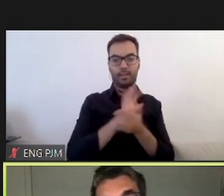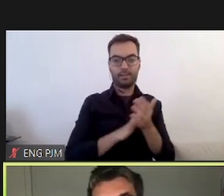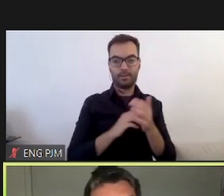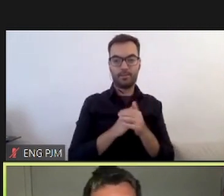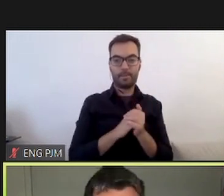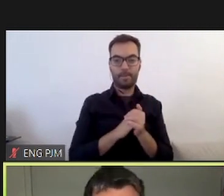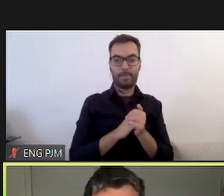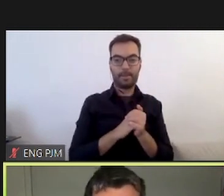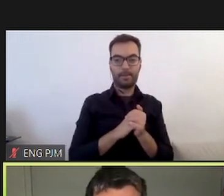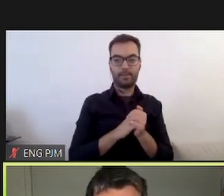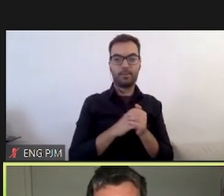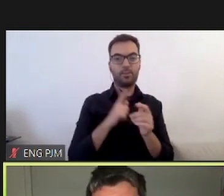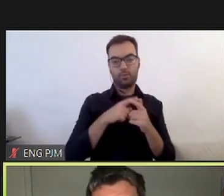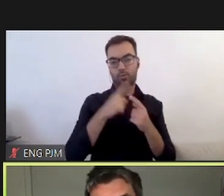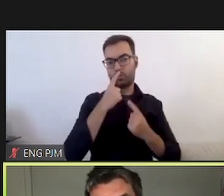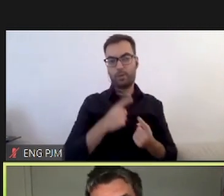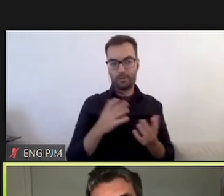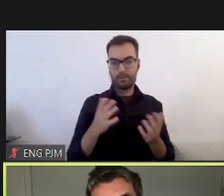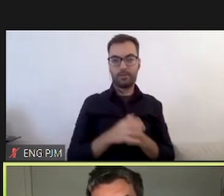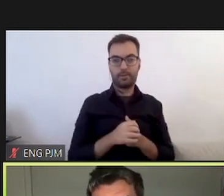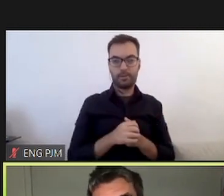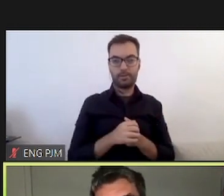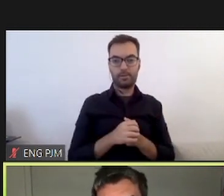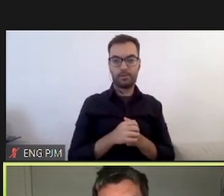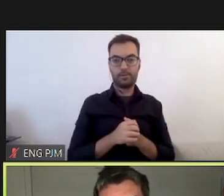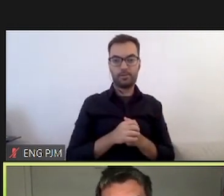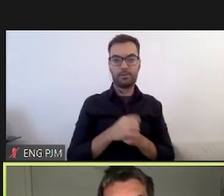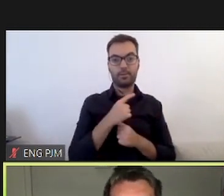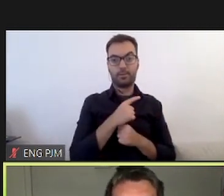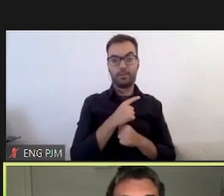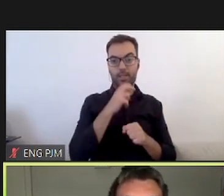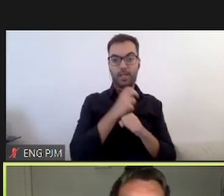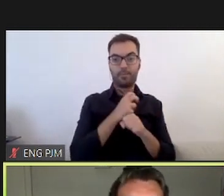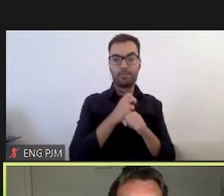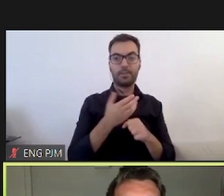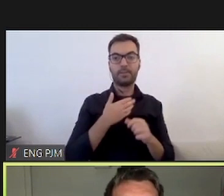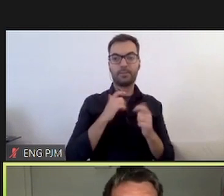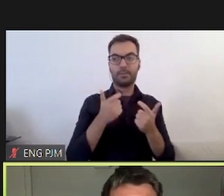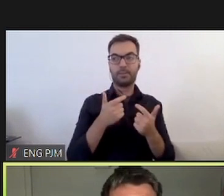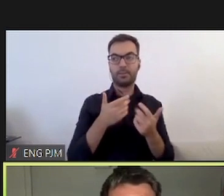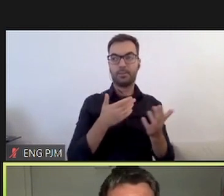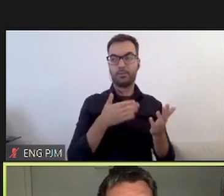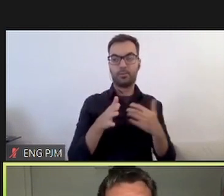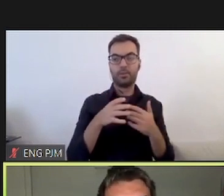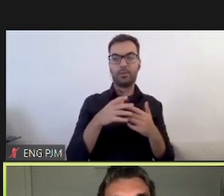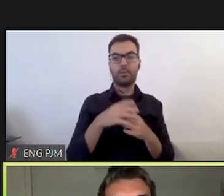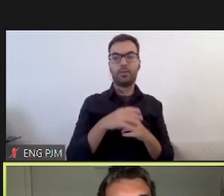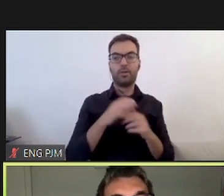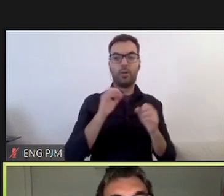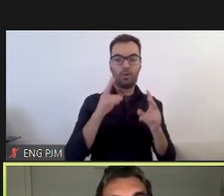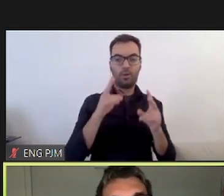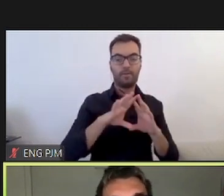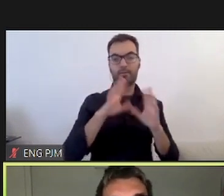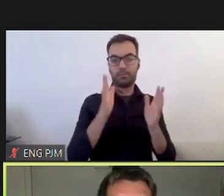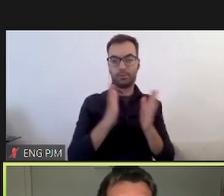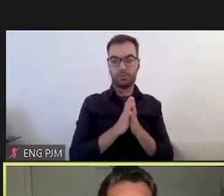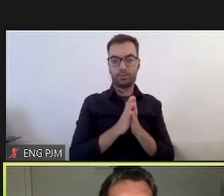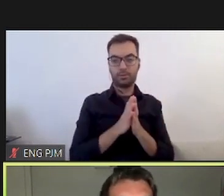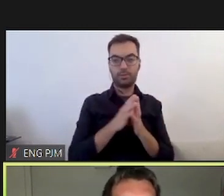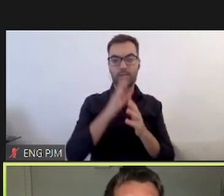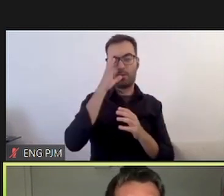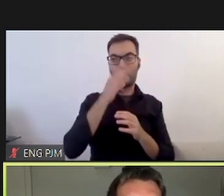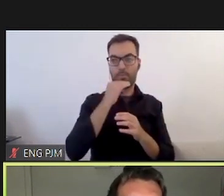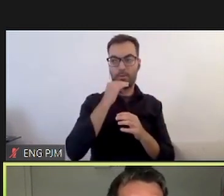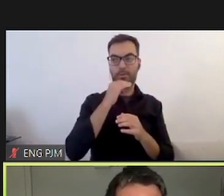And there is a really fantastic. So this automation give me already the clue that, okay, all